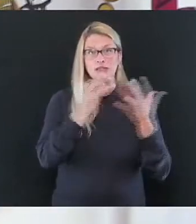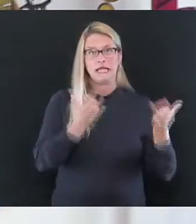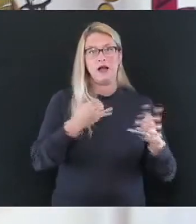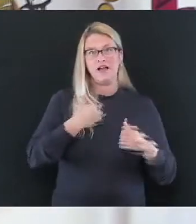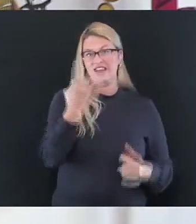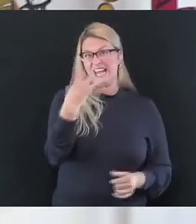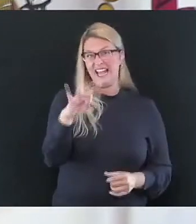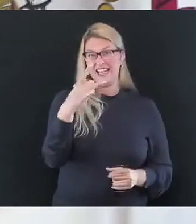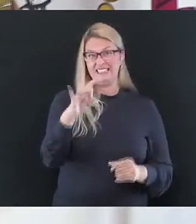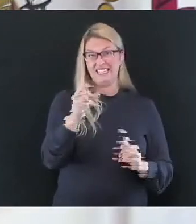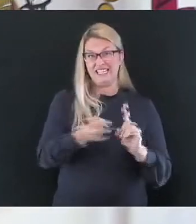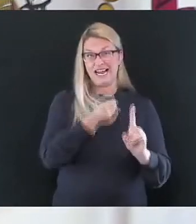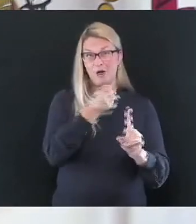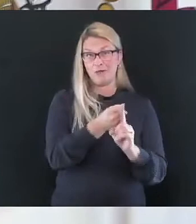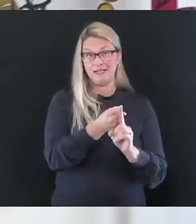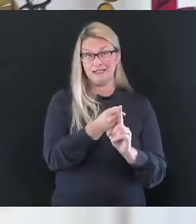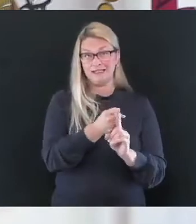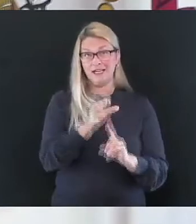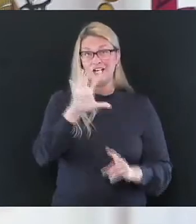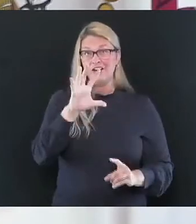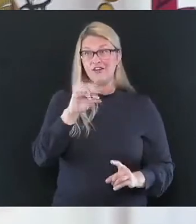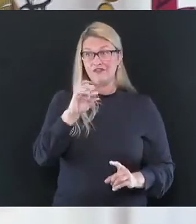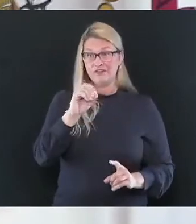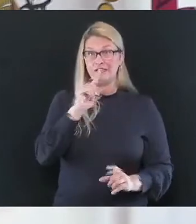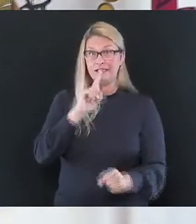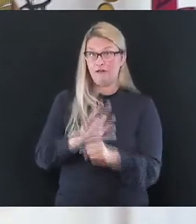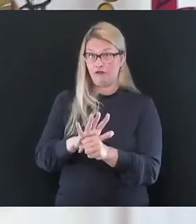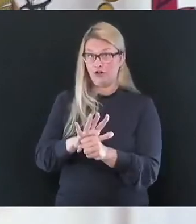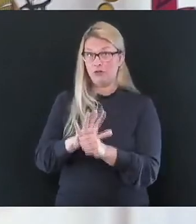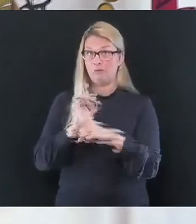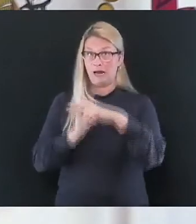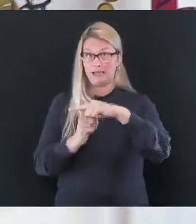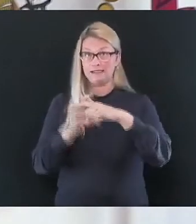50 confirmed cases in the public school system.